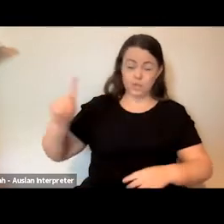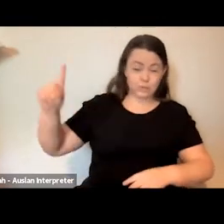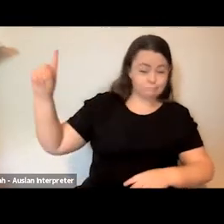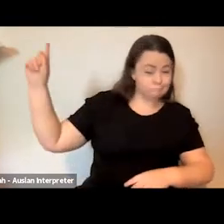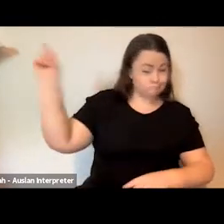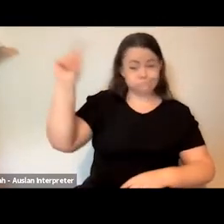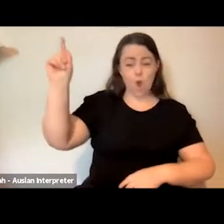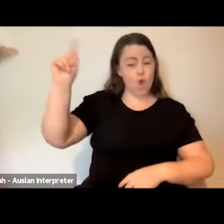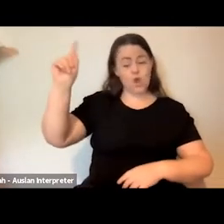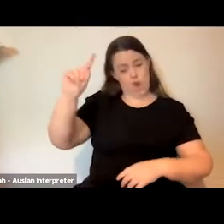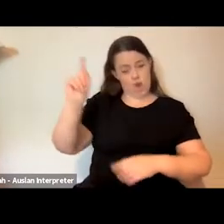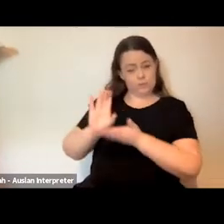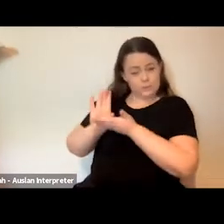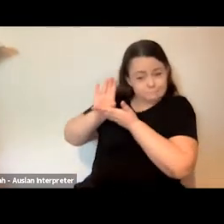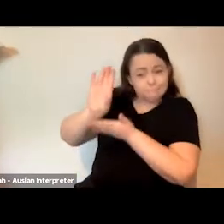support.